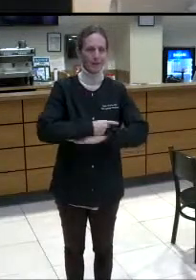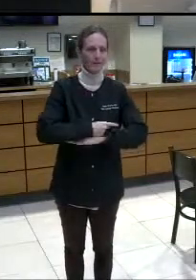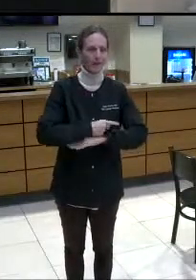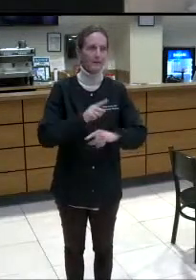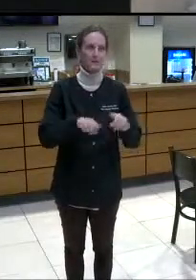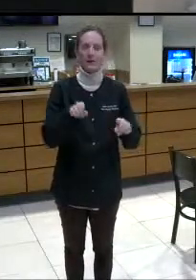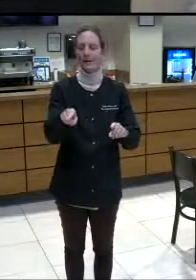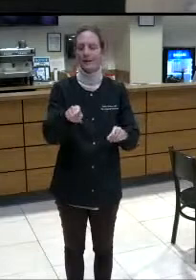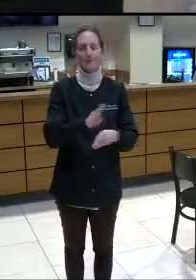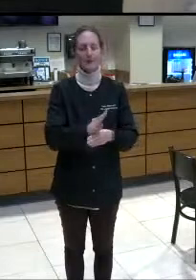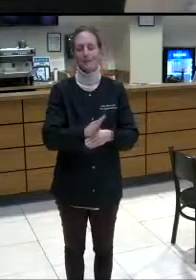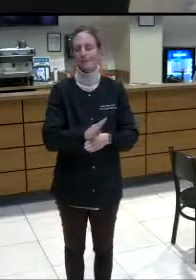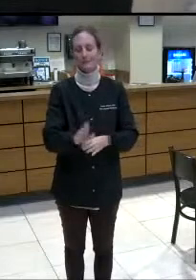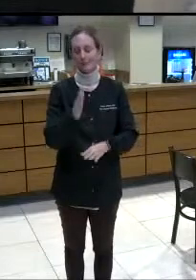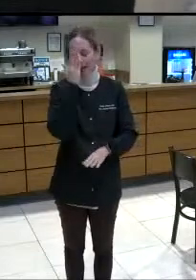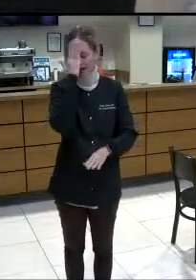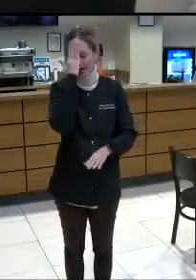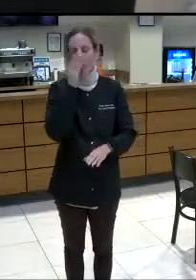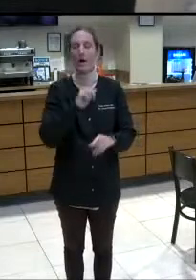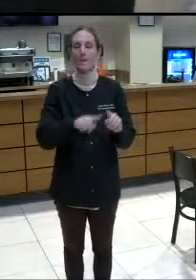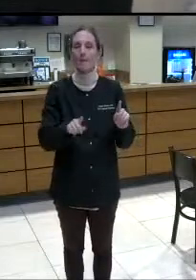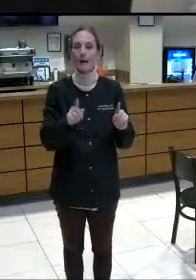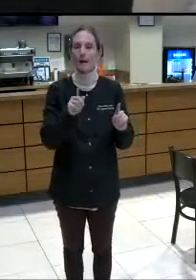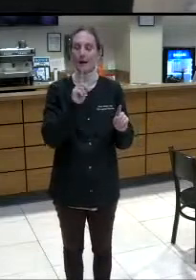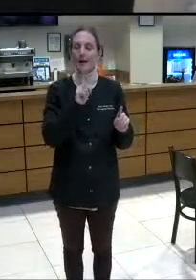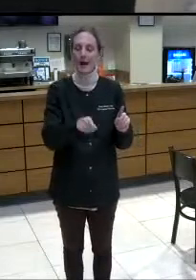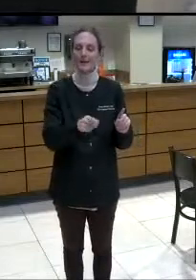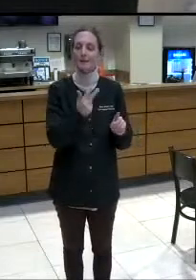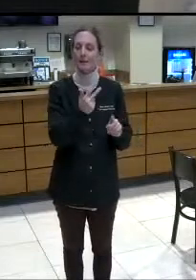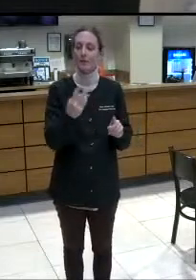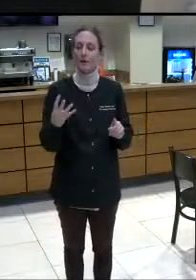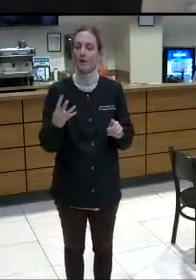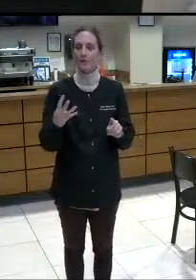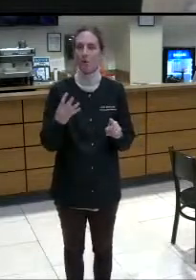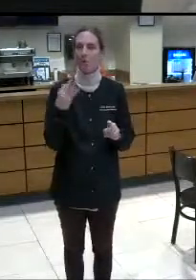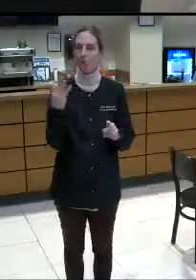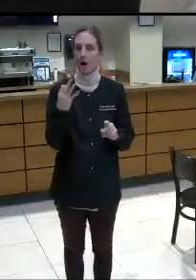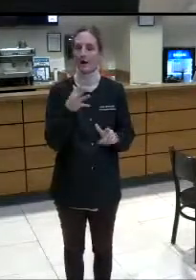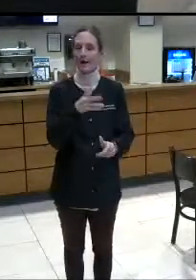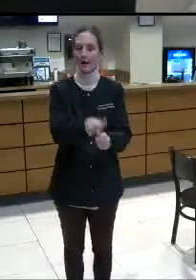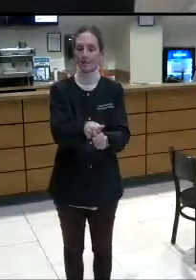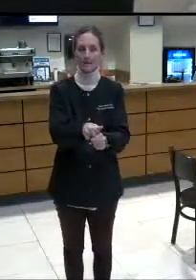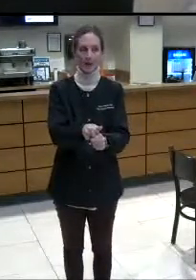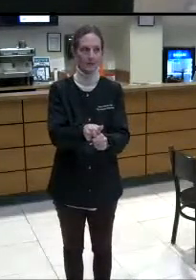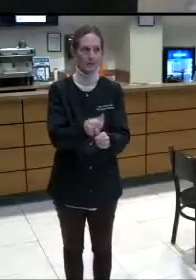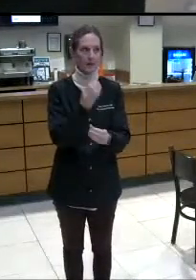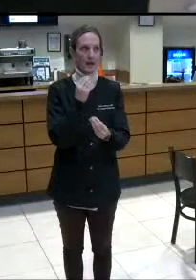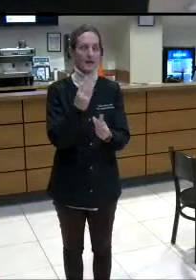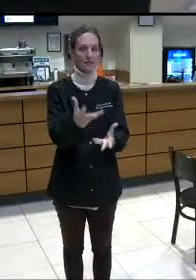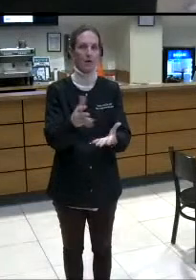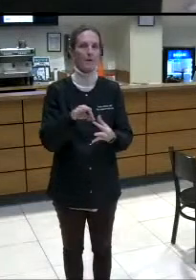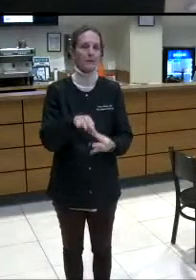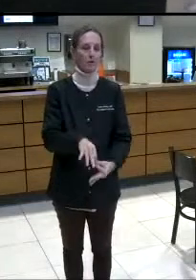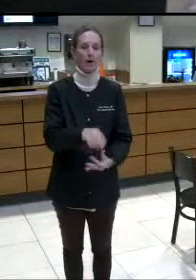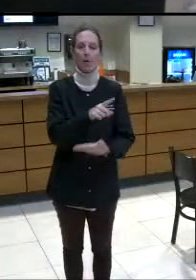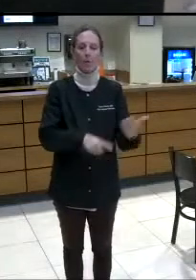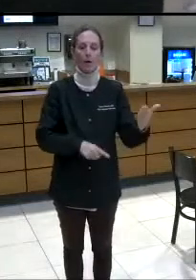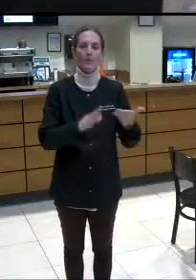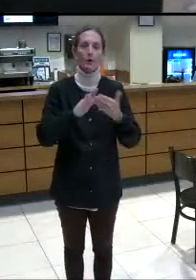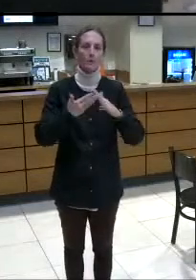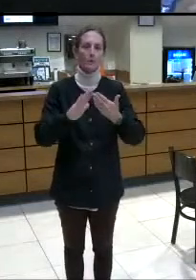slammed. But I know it's been in 3 or 4 of our Friday updates with information kind of around what those